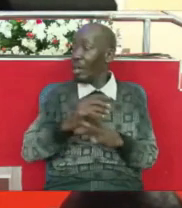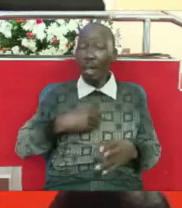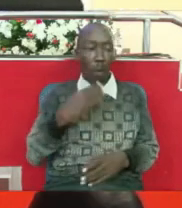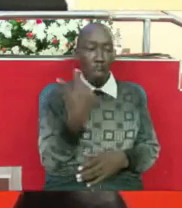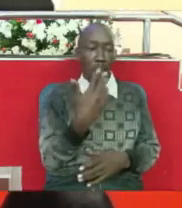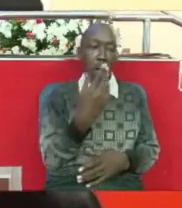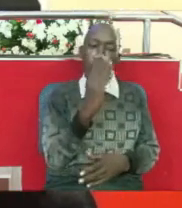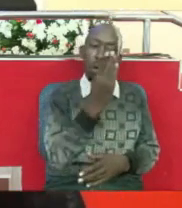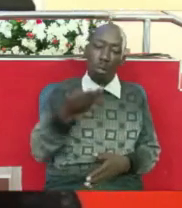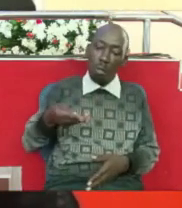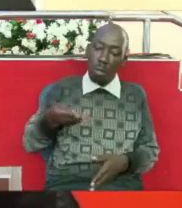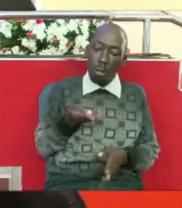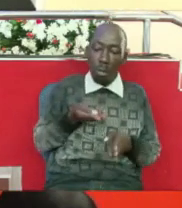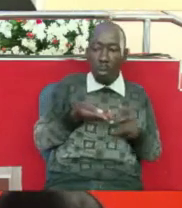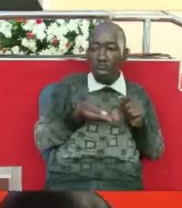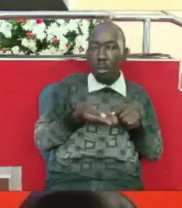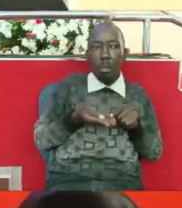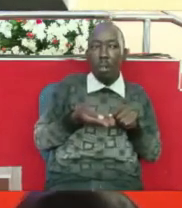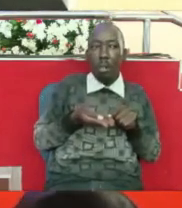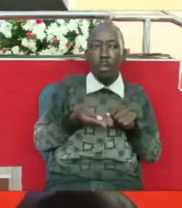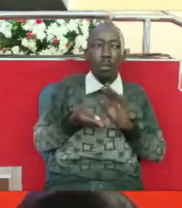ni receipt tu peke yake, karatasi.